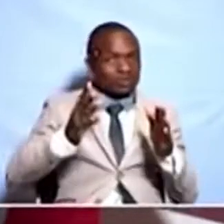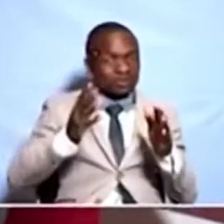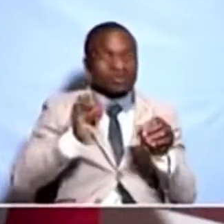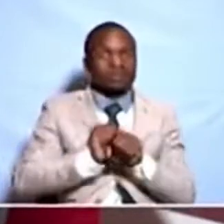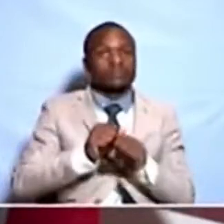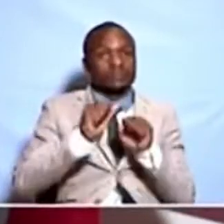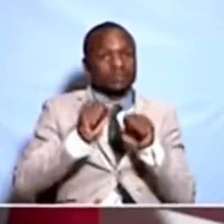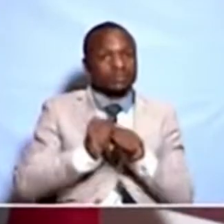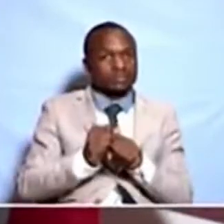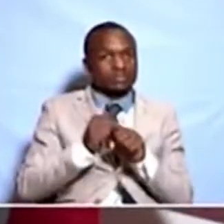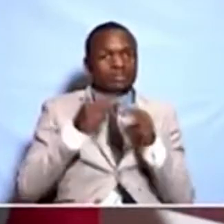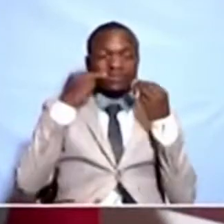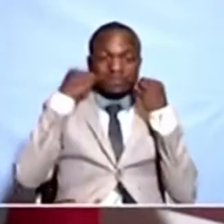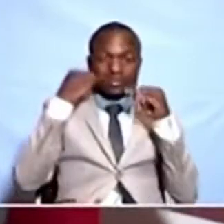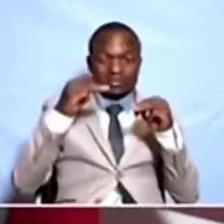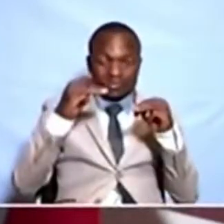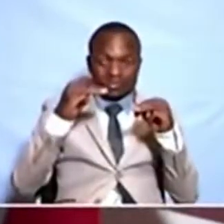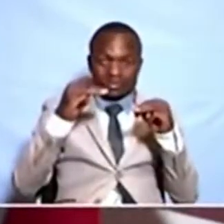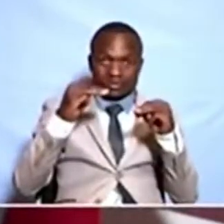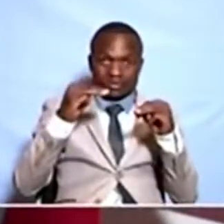SMS line is 0978